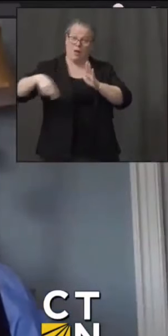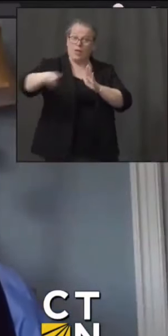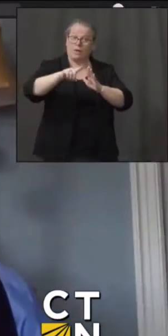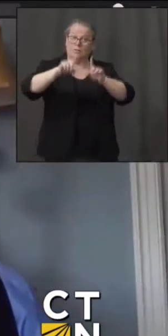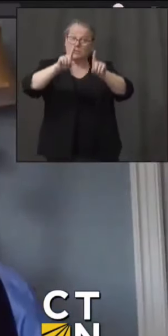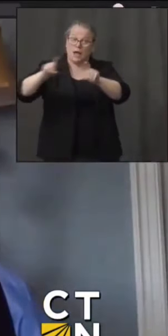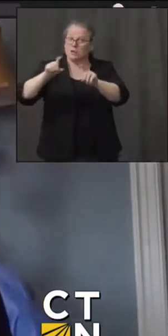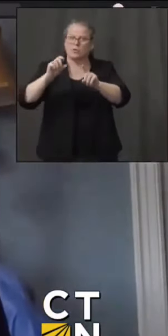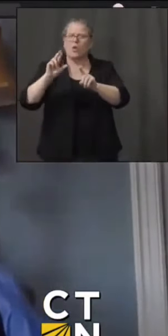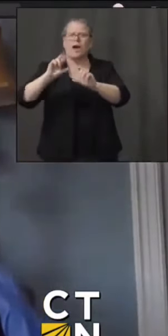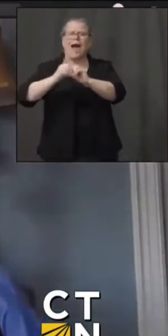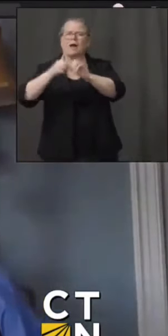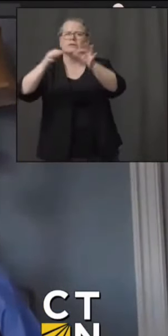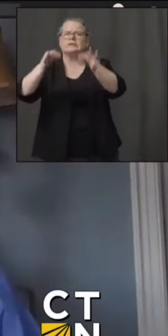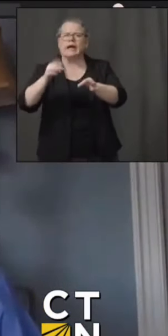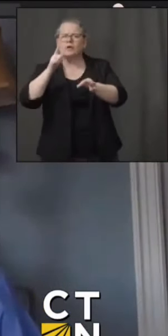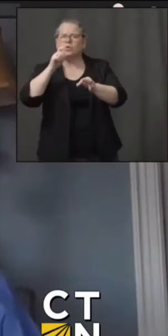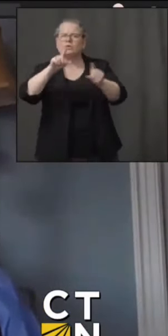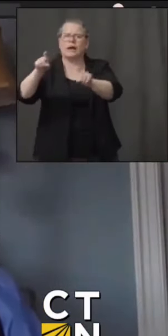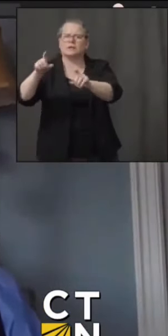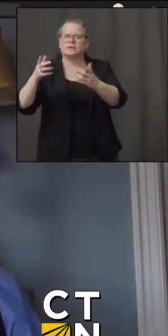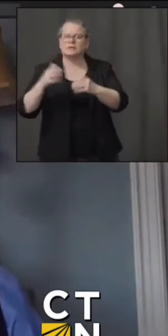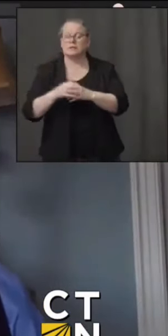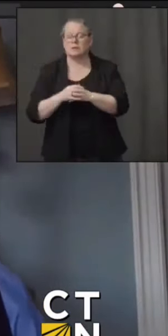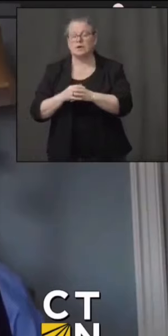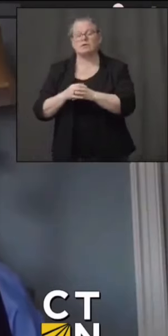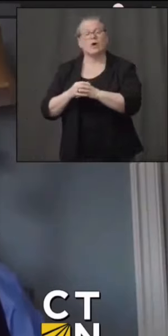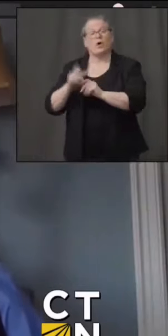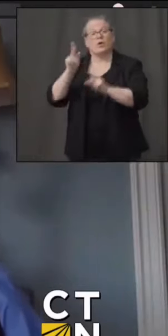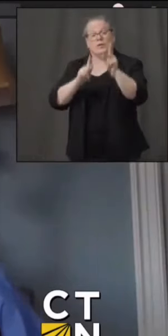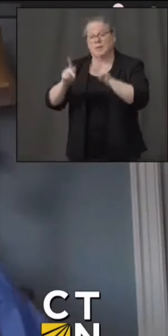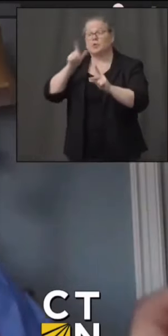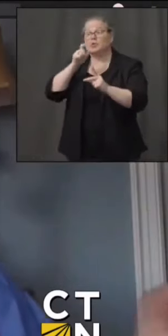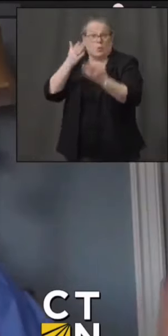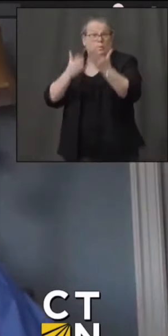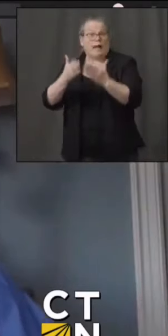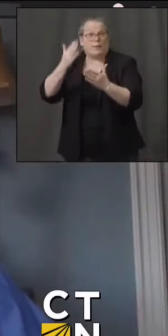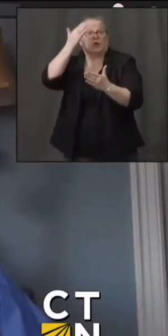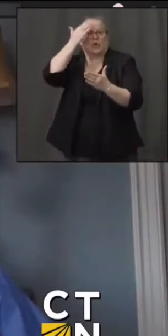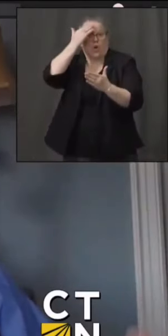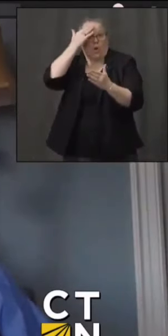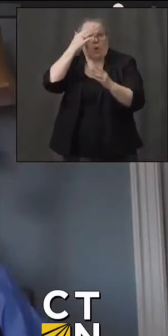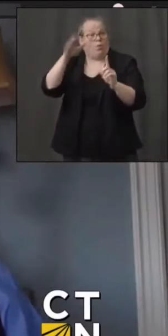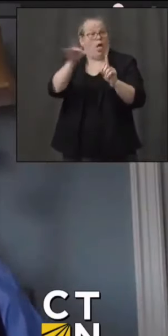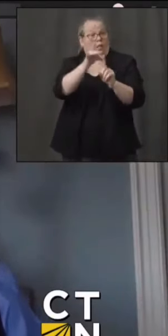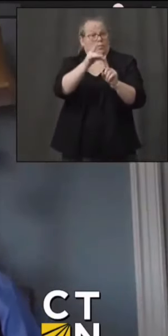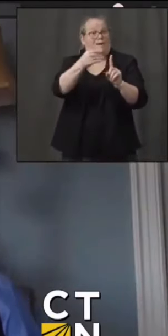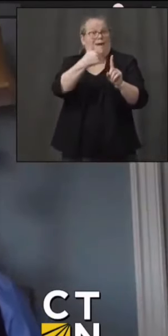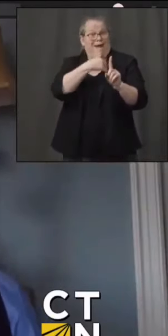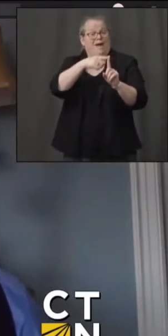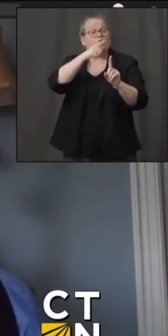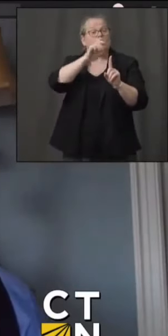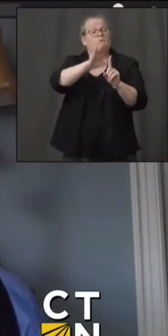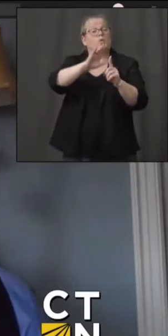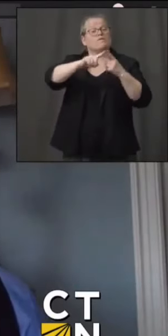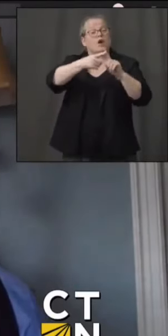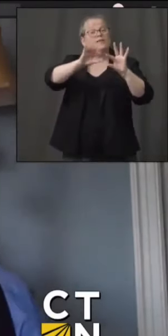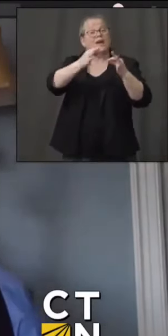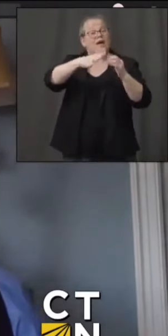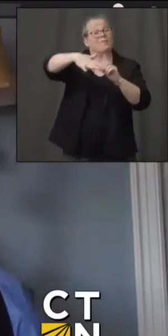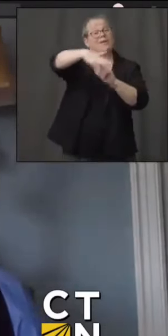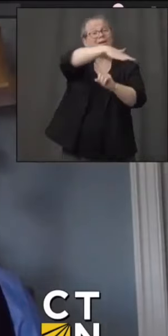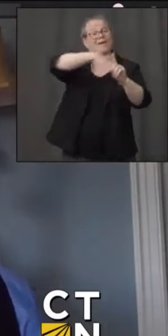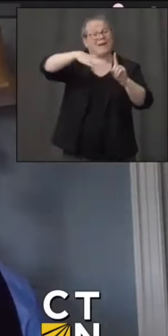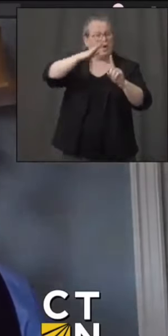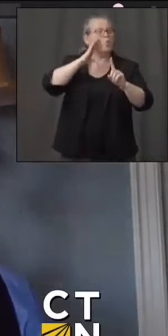contacts of known cases. But I think what's envisioned, and I've been hearing about what's planned in other